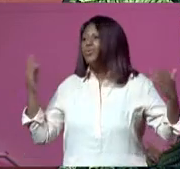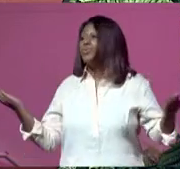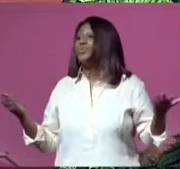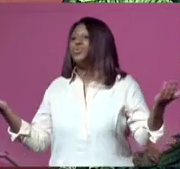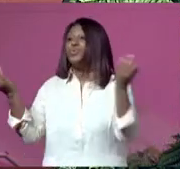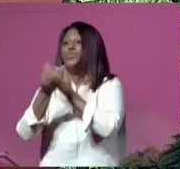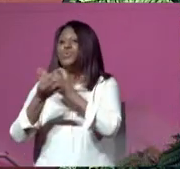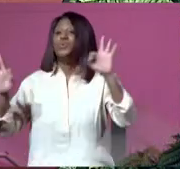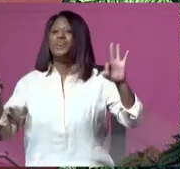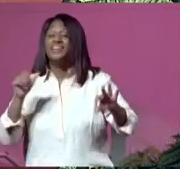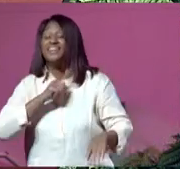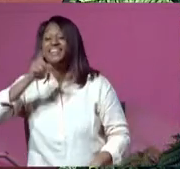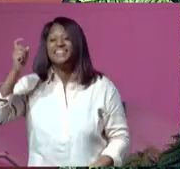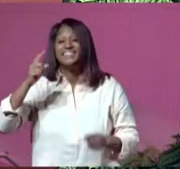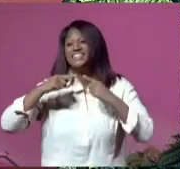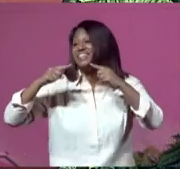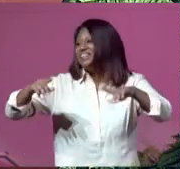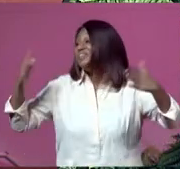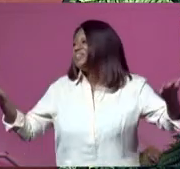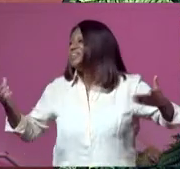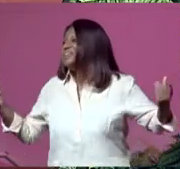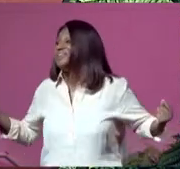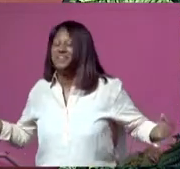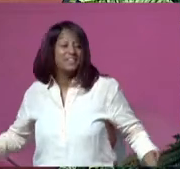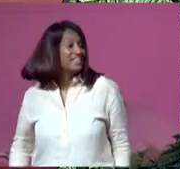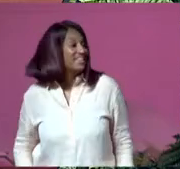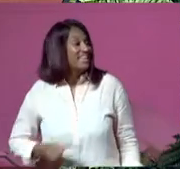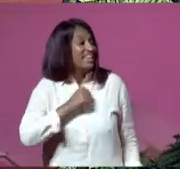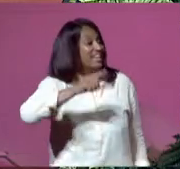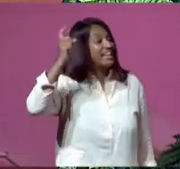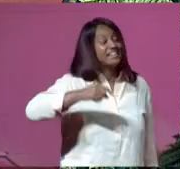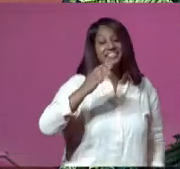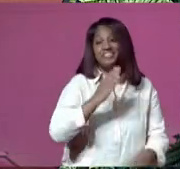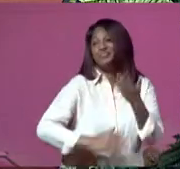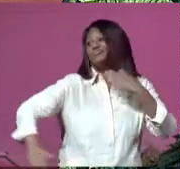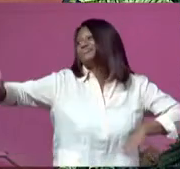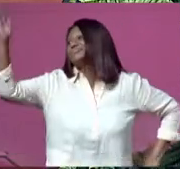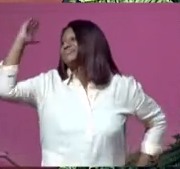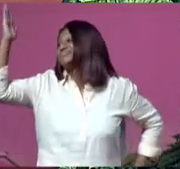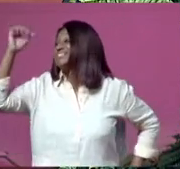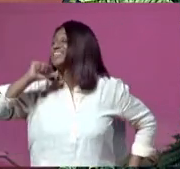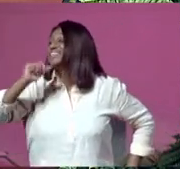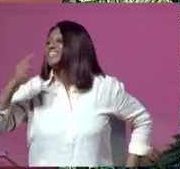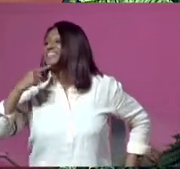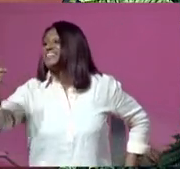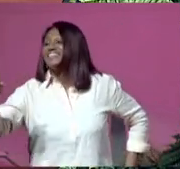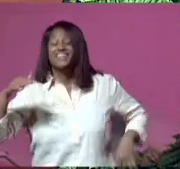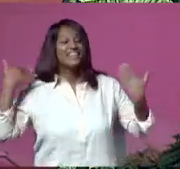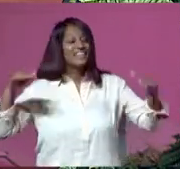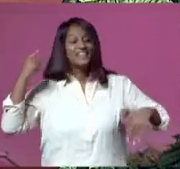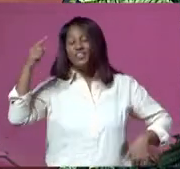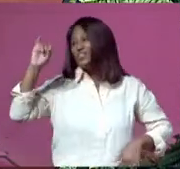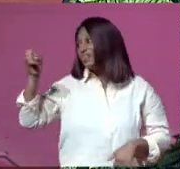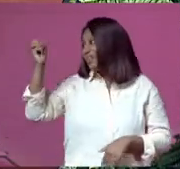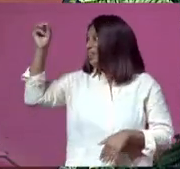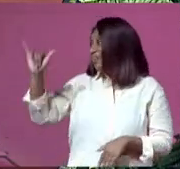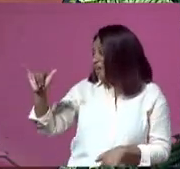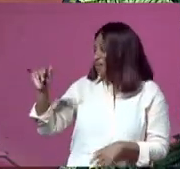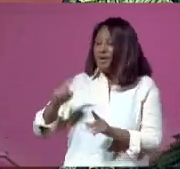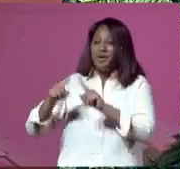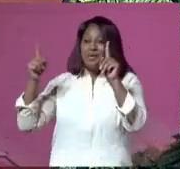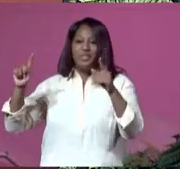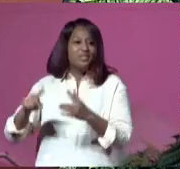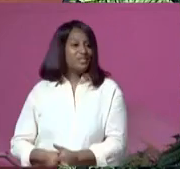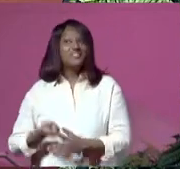you nothing to do. I don't need to tell you to lift your hand. I don't need to tell you to shout for joy. But you're going to